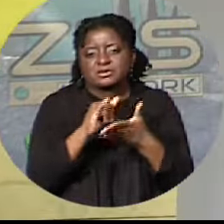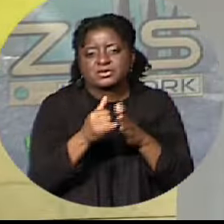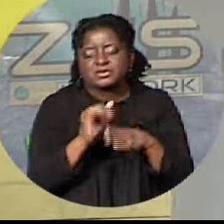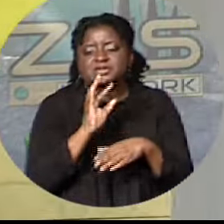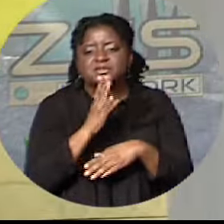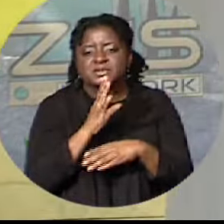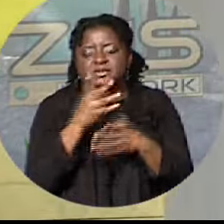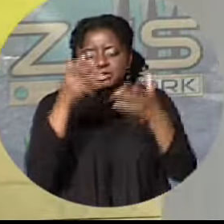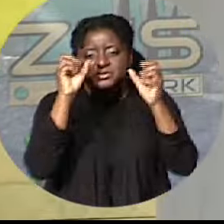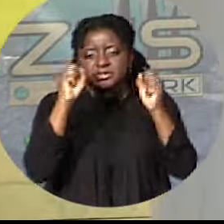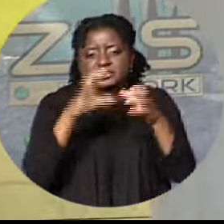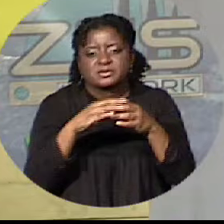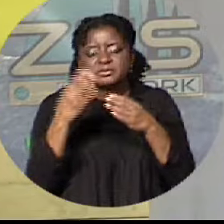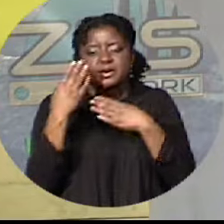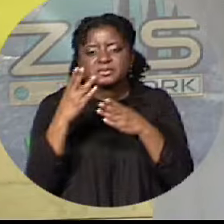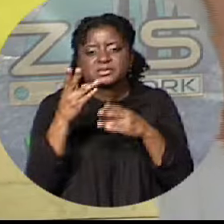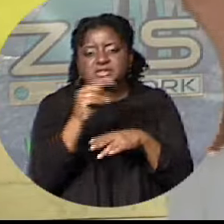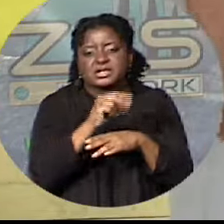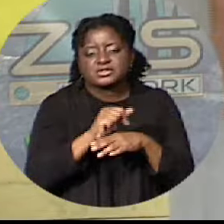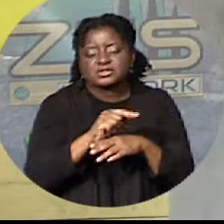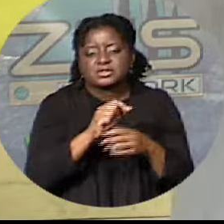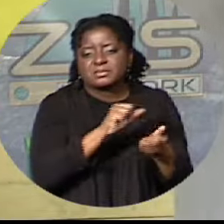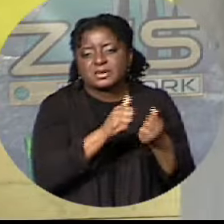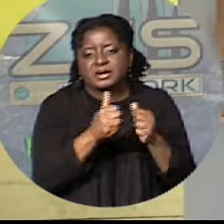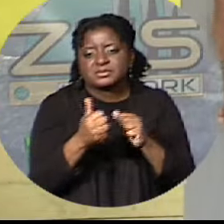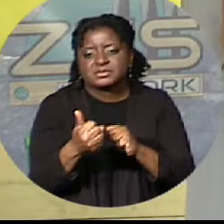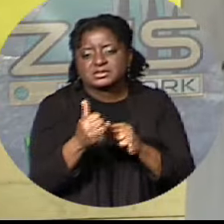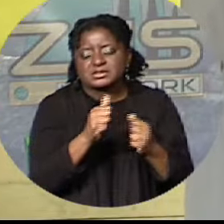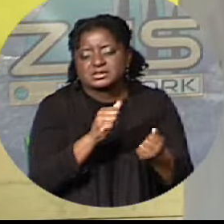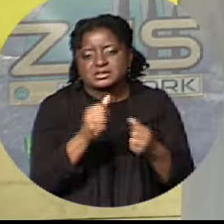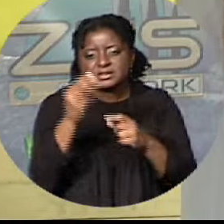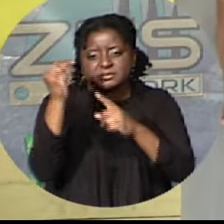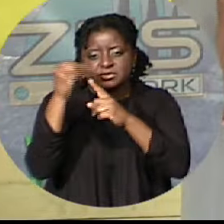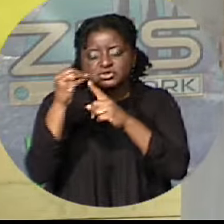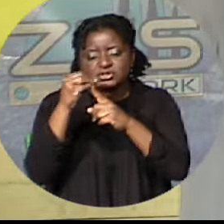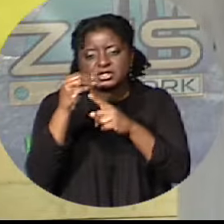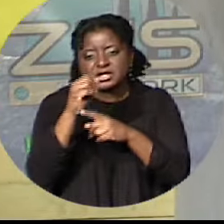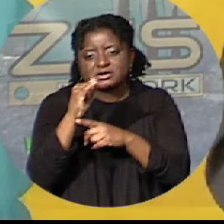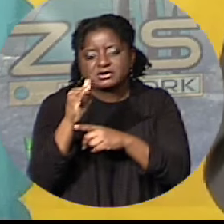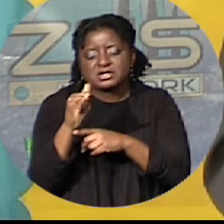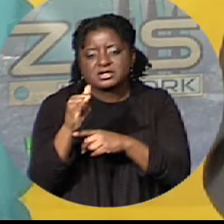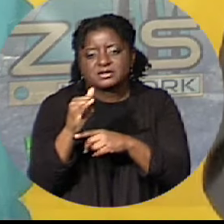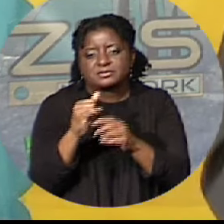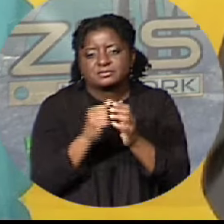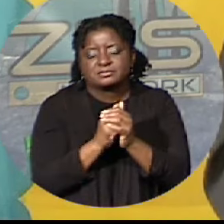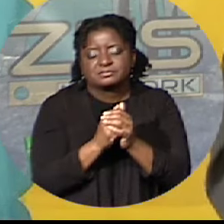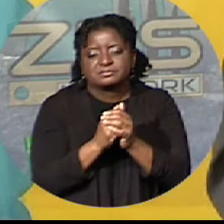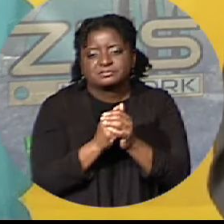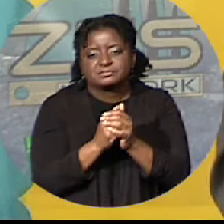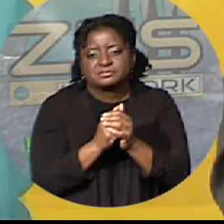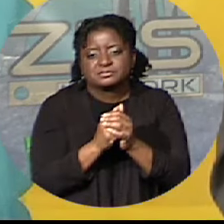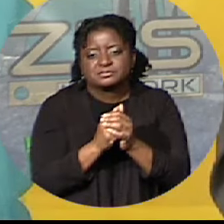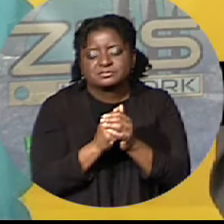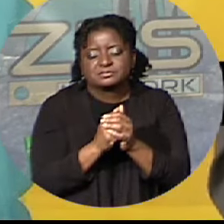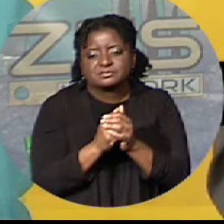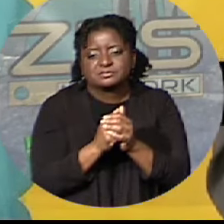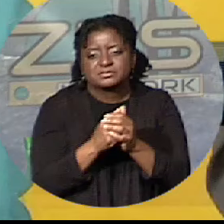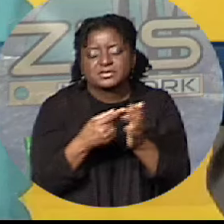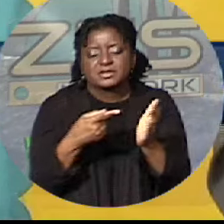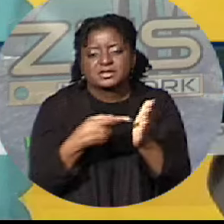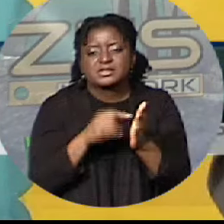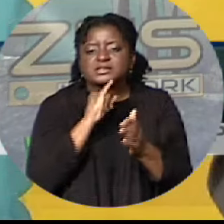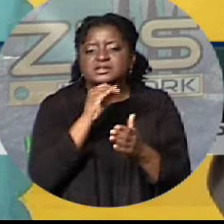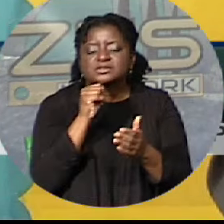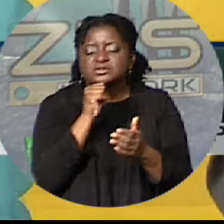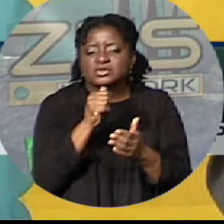Bahamas National Baptist Missionary and Educational Convention, the Reverend Dr. William Thompson. This is not a small